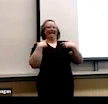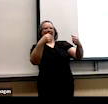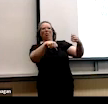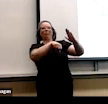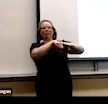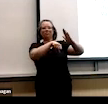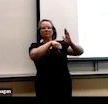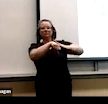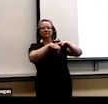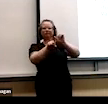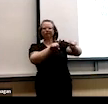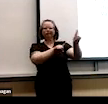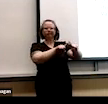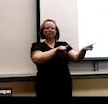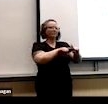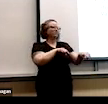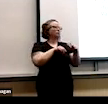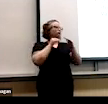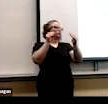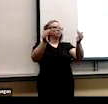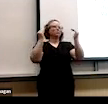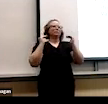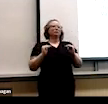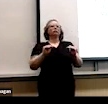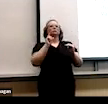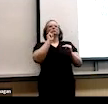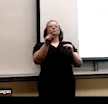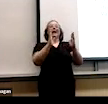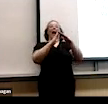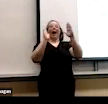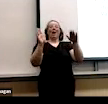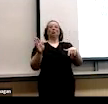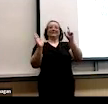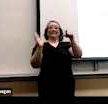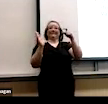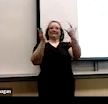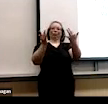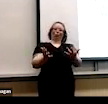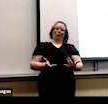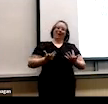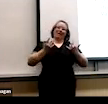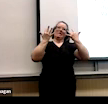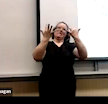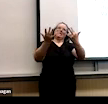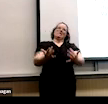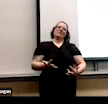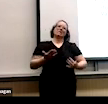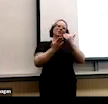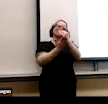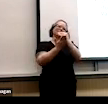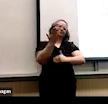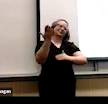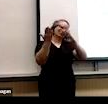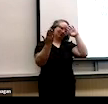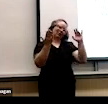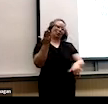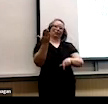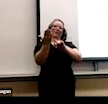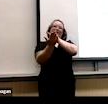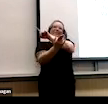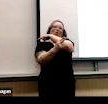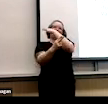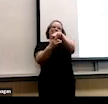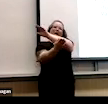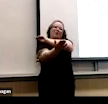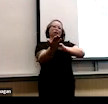a number of wait lists for housing services. So this is something that we talk about with our patients and families as well. Is there a time where they might be